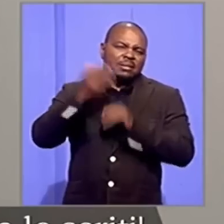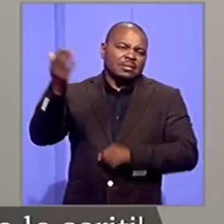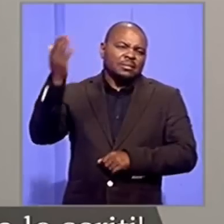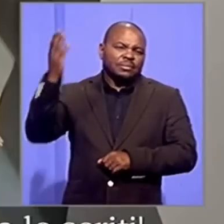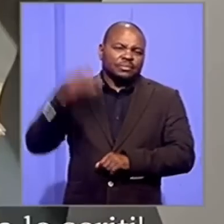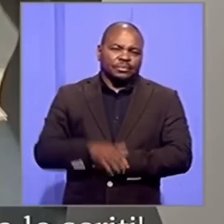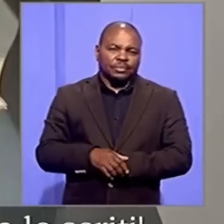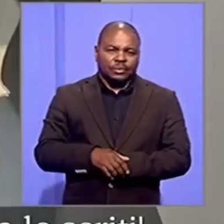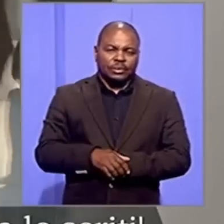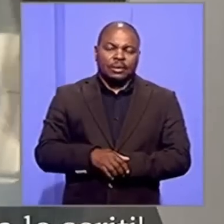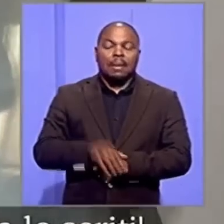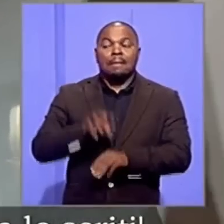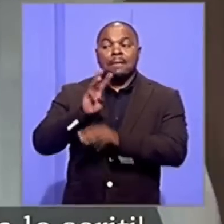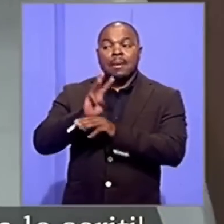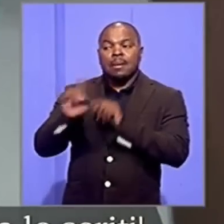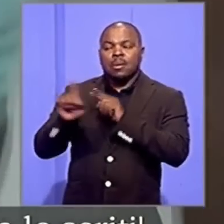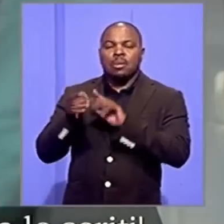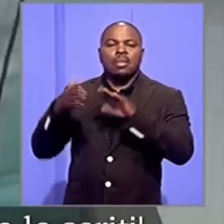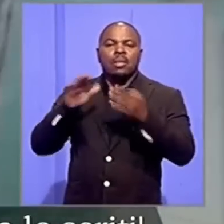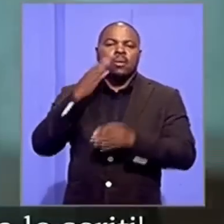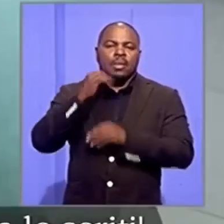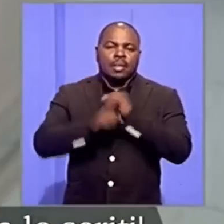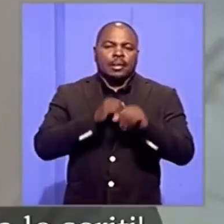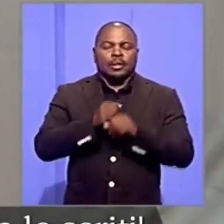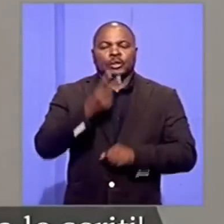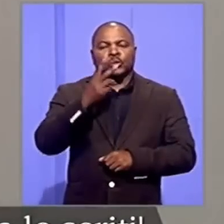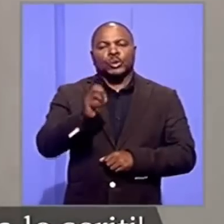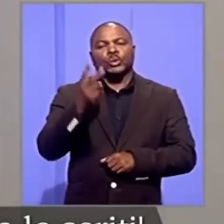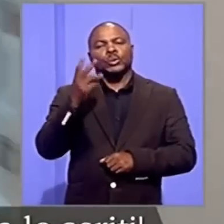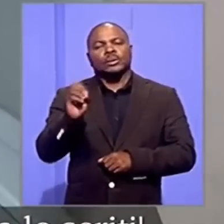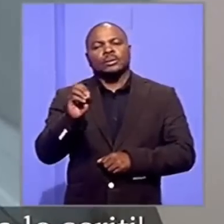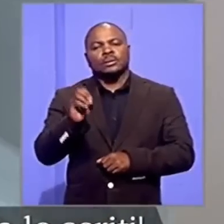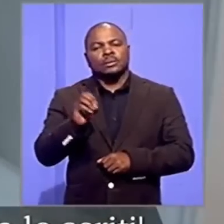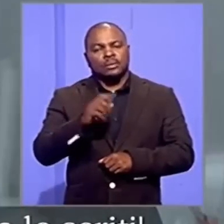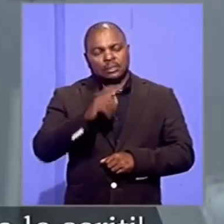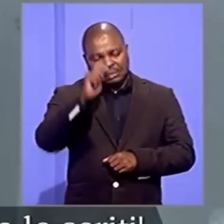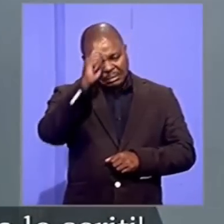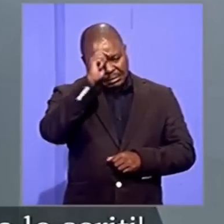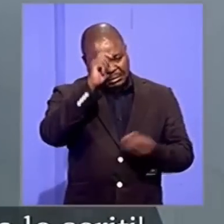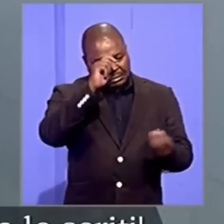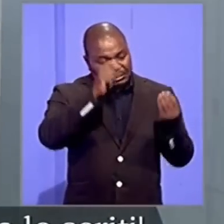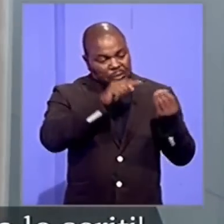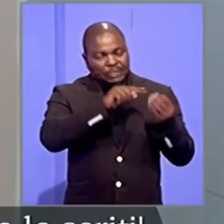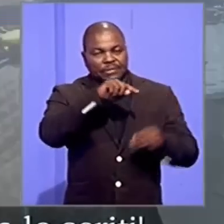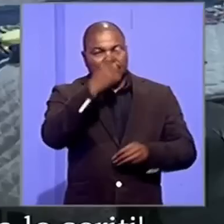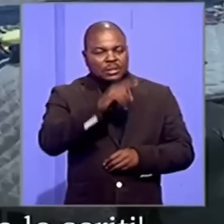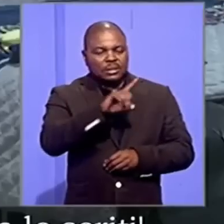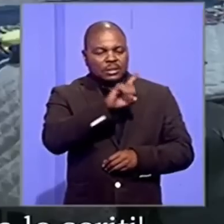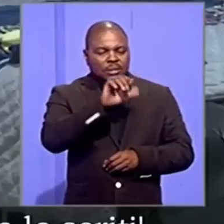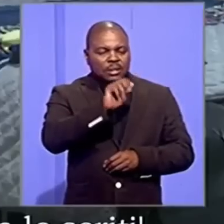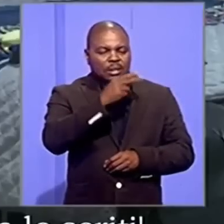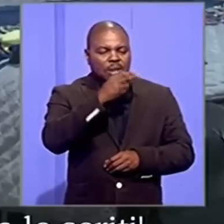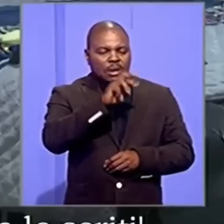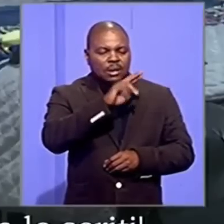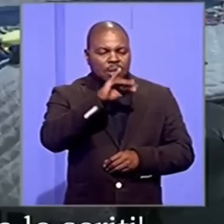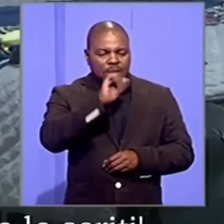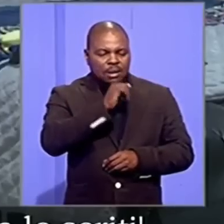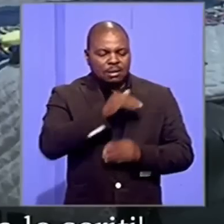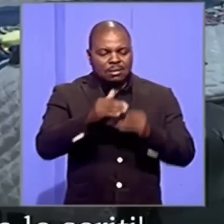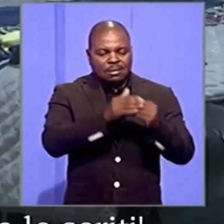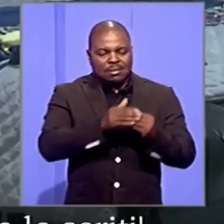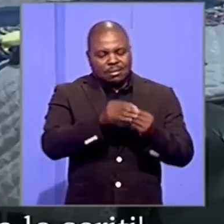feta. Yena o hlokofetše ka ngwaga wa 2020 fa morwa wa gagwe wa leitše bollo Zakaria a bego a swanetše ke go hlokomela barotho ba